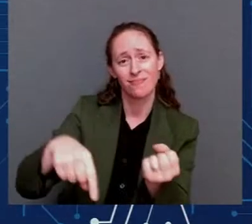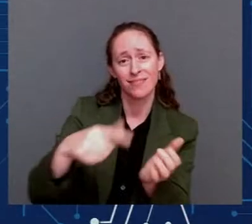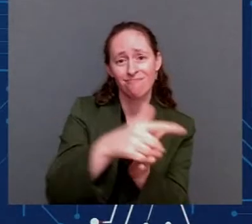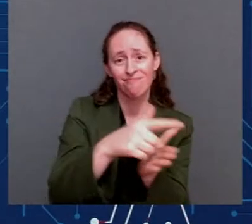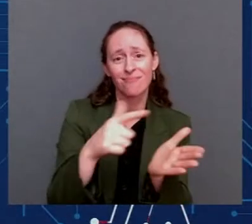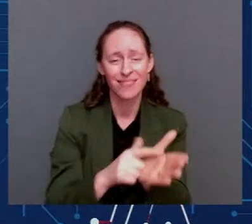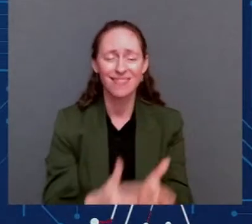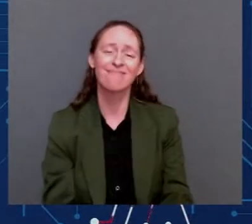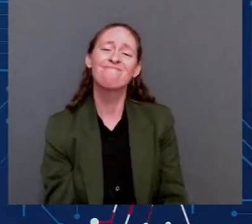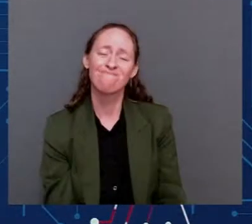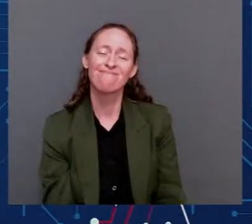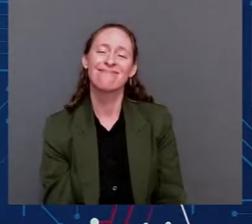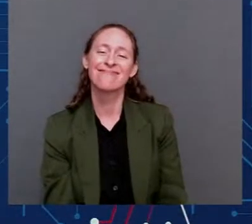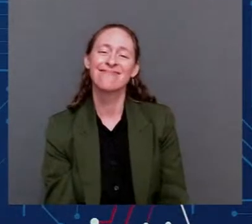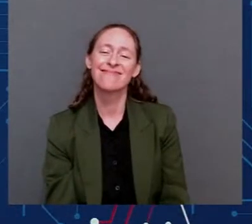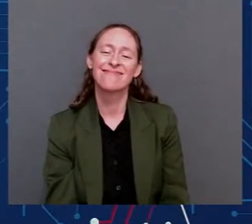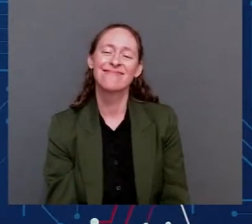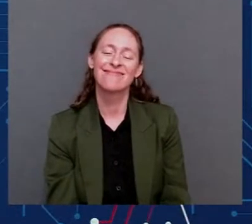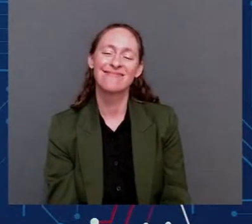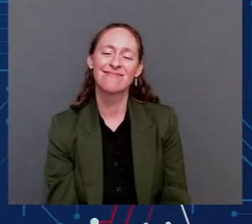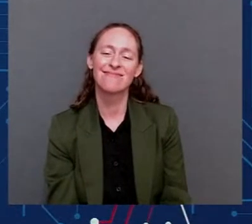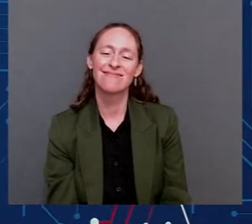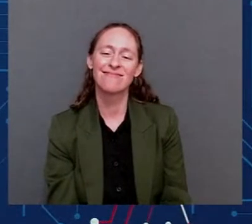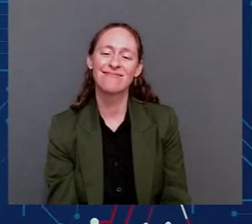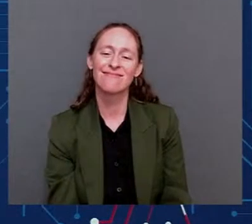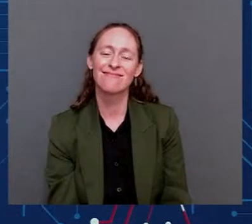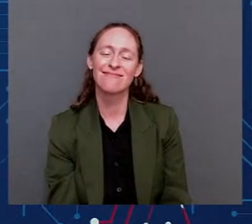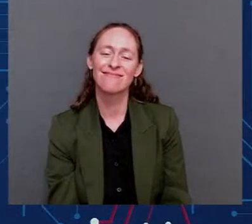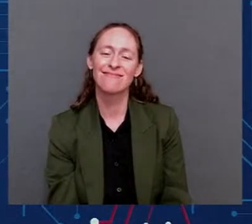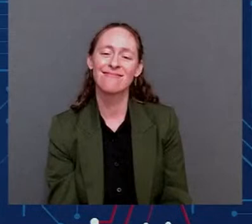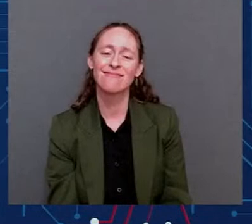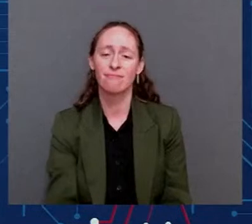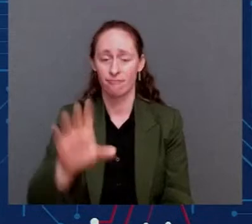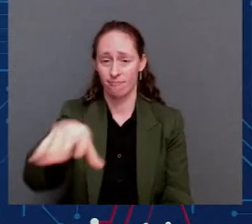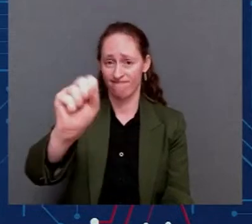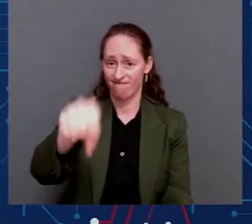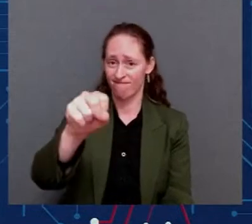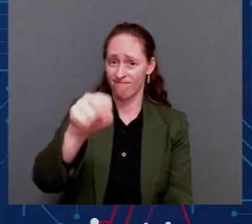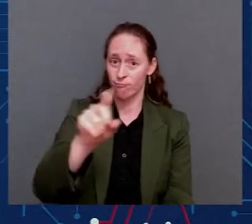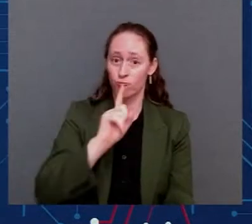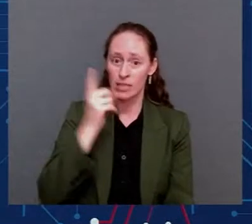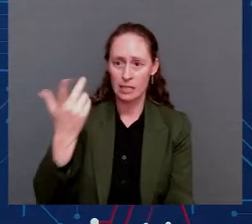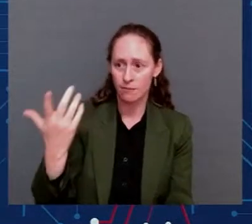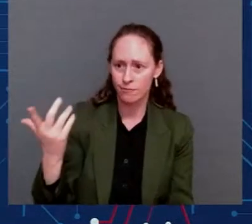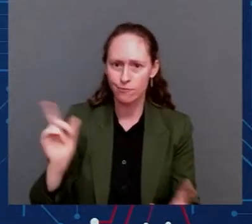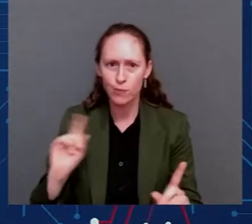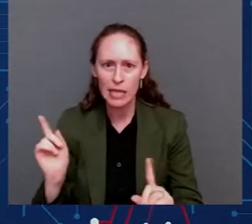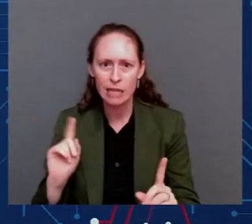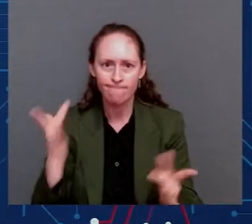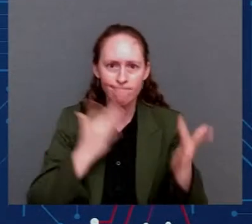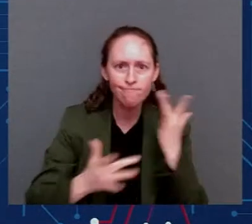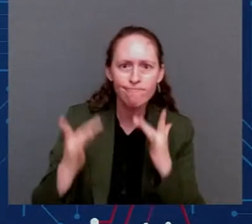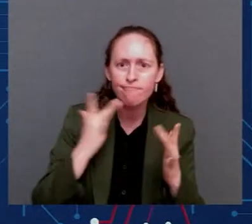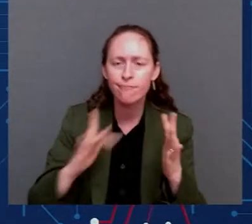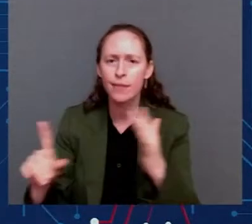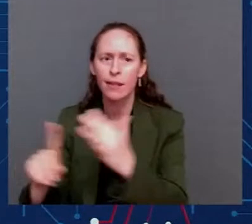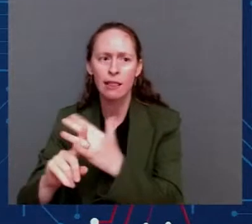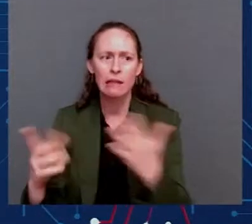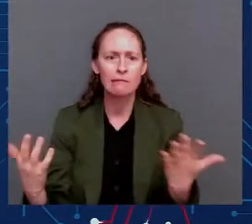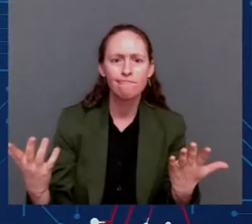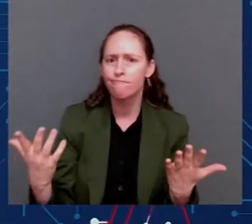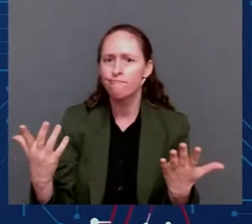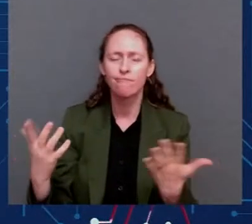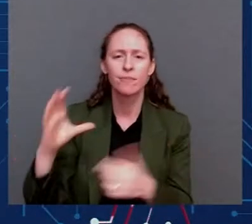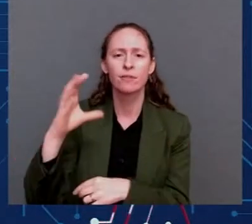not just with semiconductors, but we have learned as a result of this pandemic that supply chains can be very